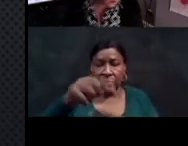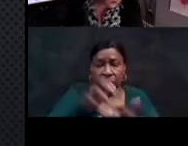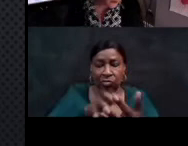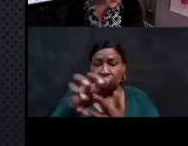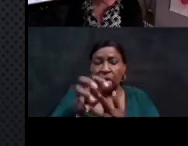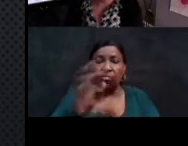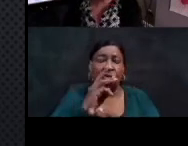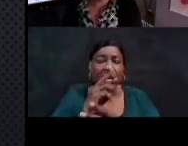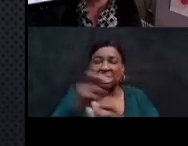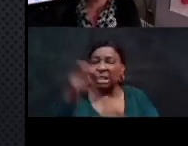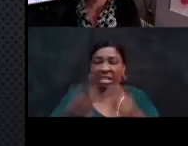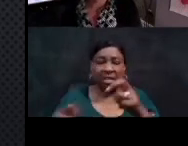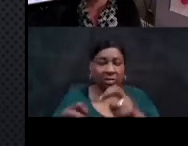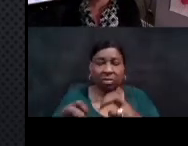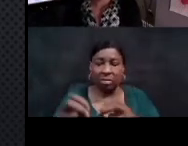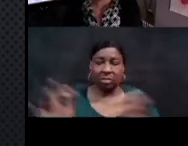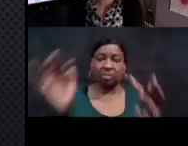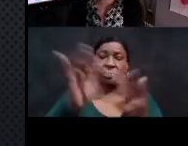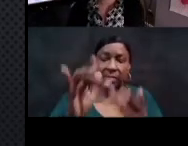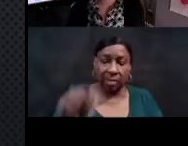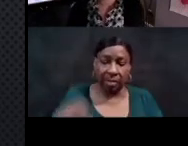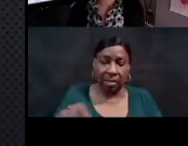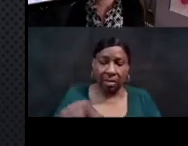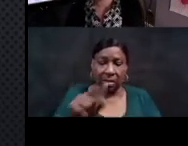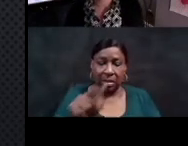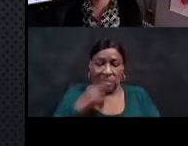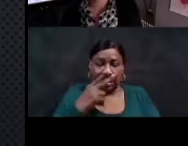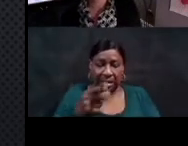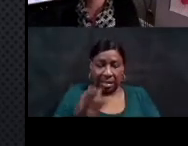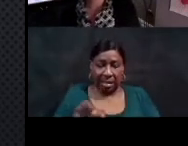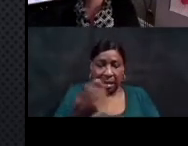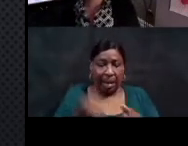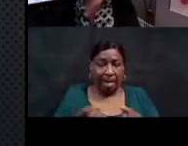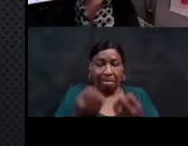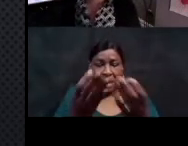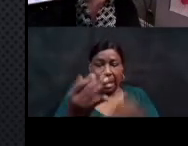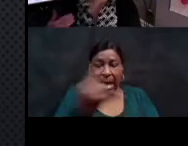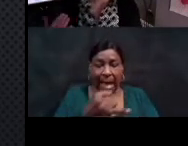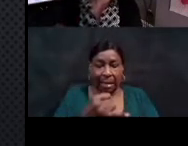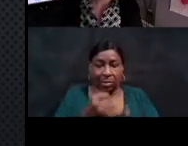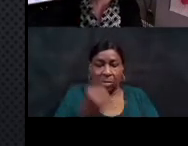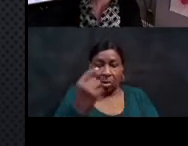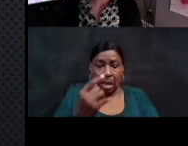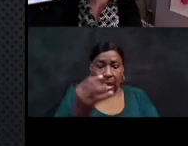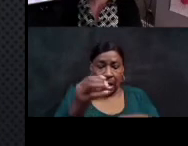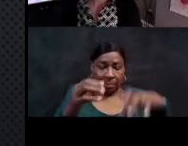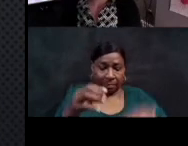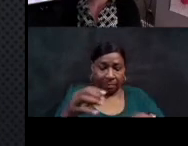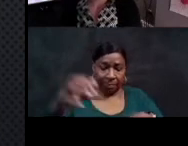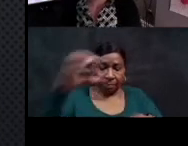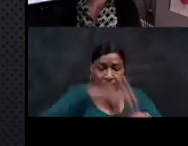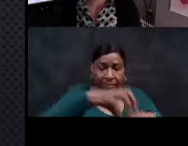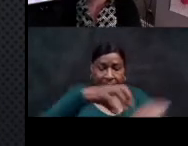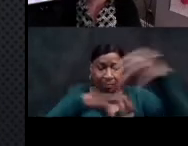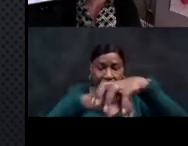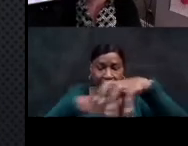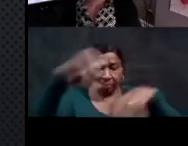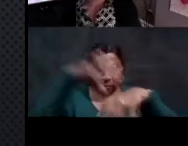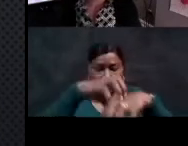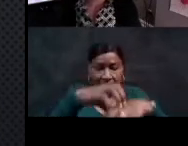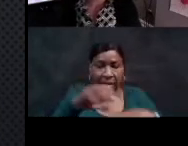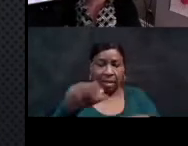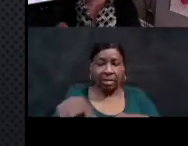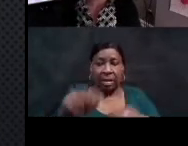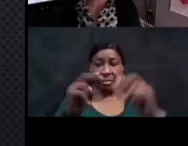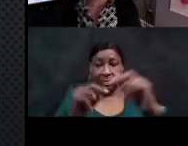to reach. So we see this proliferation of islands within islands and detention facilities across the